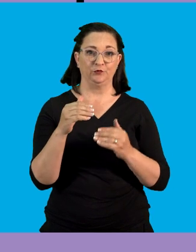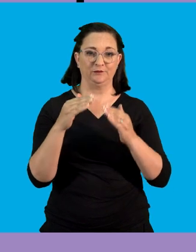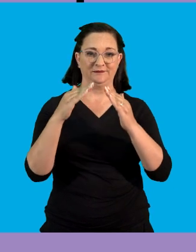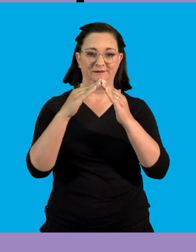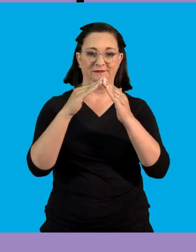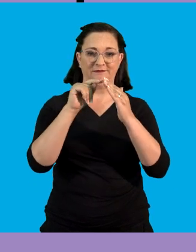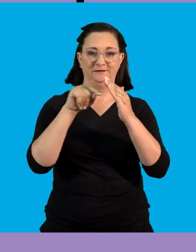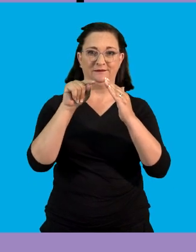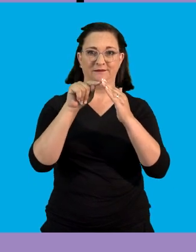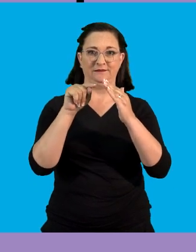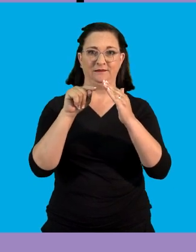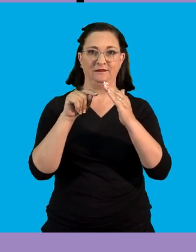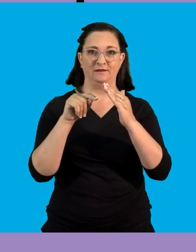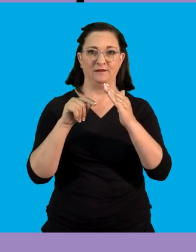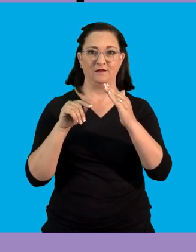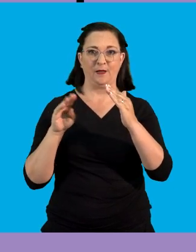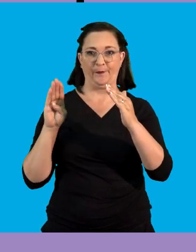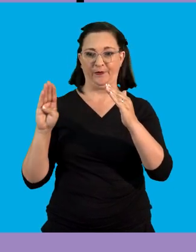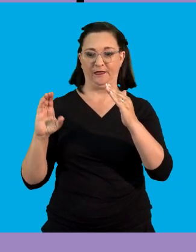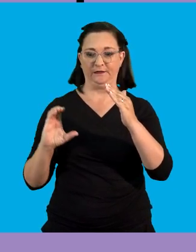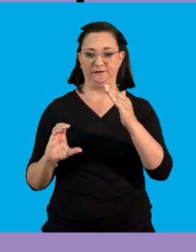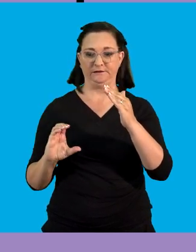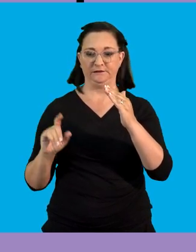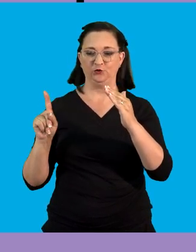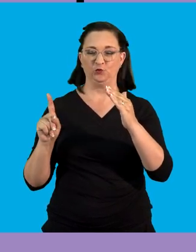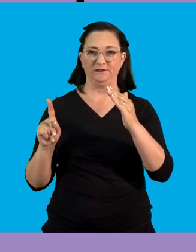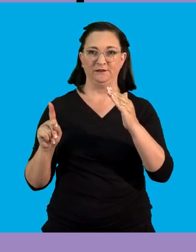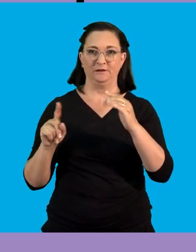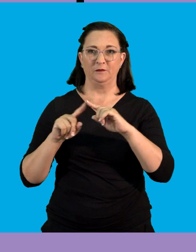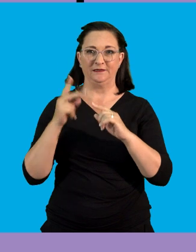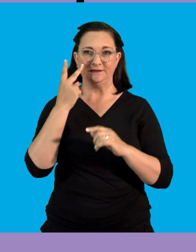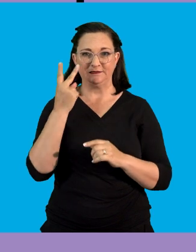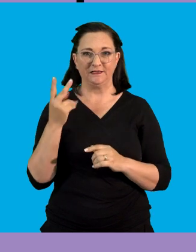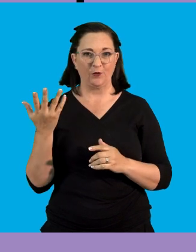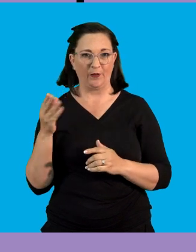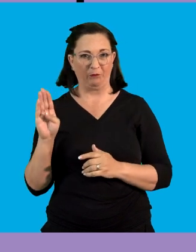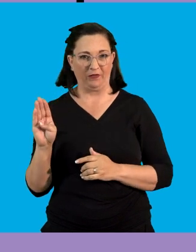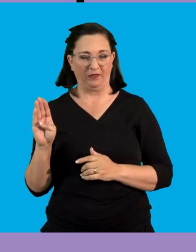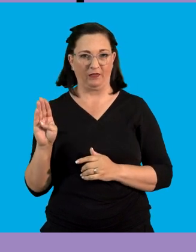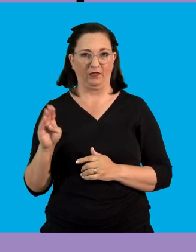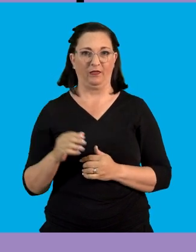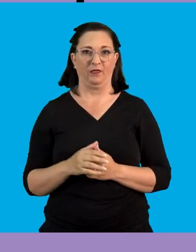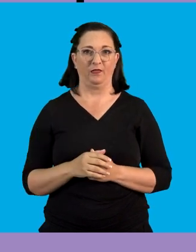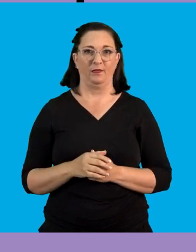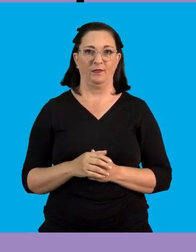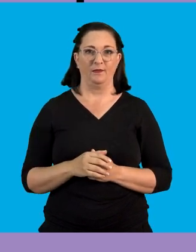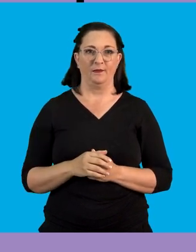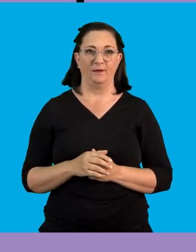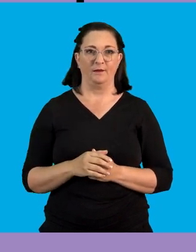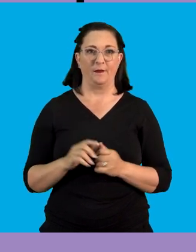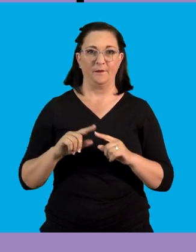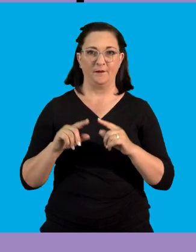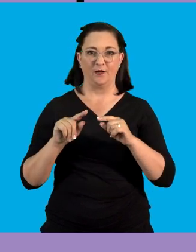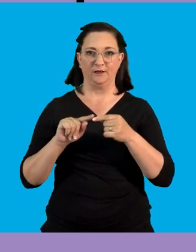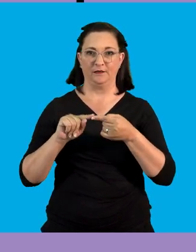size of angle B and angle C. Look at where angle B is placed. Start with angle B. Angle